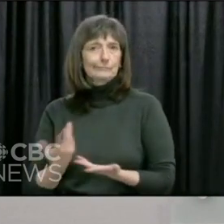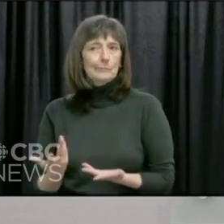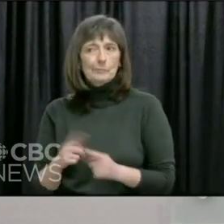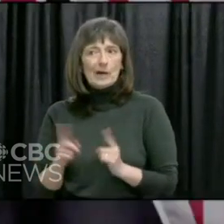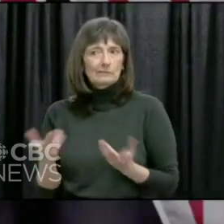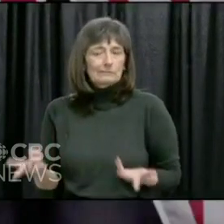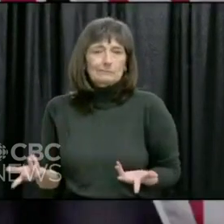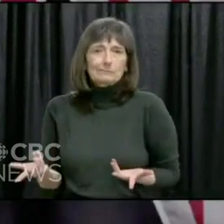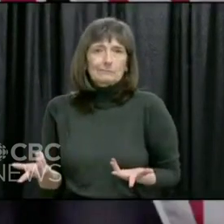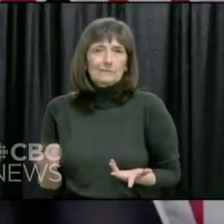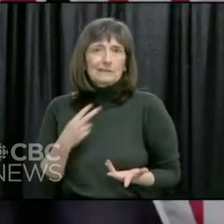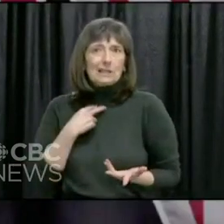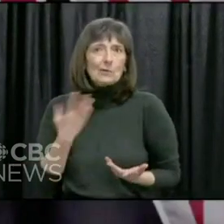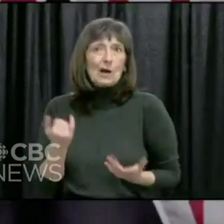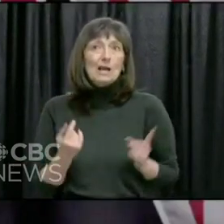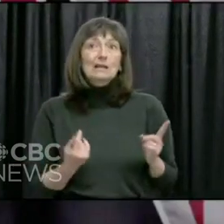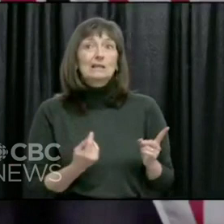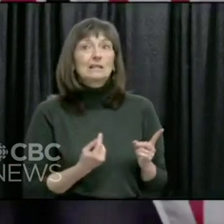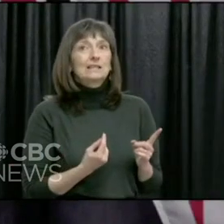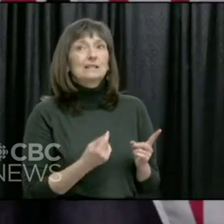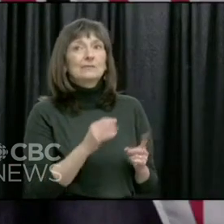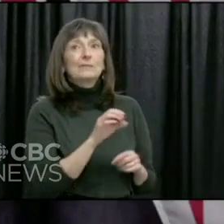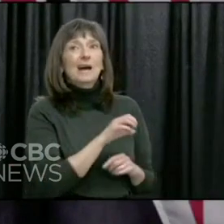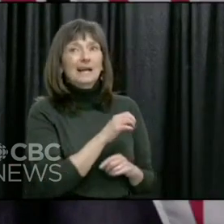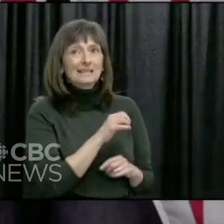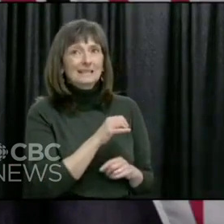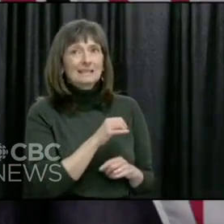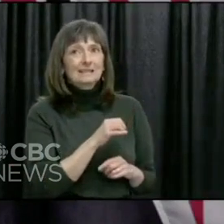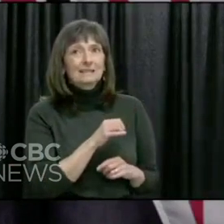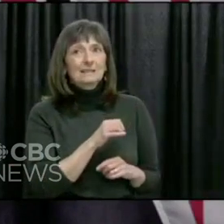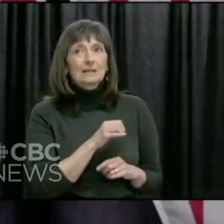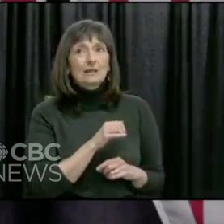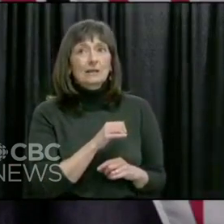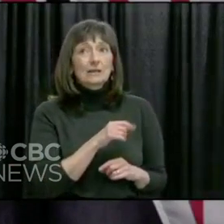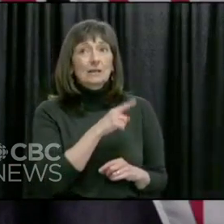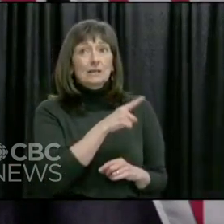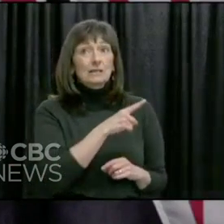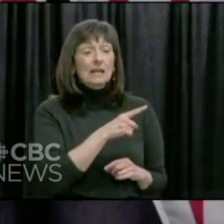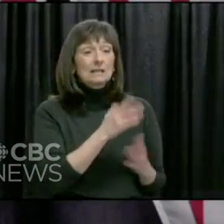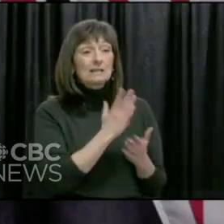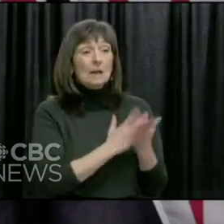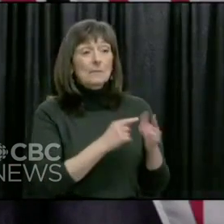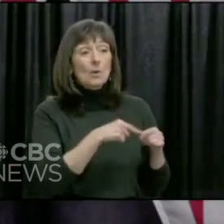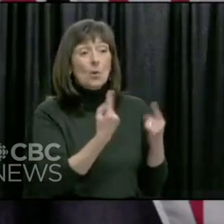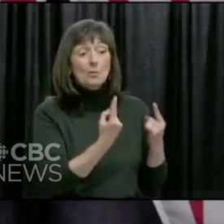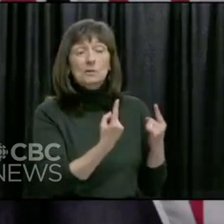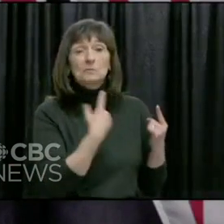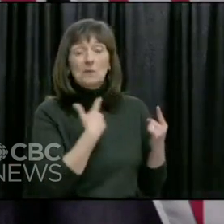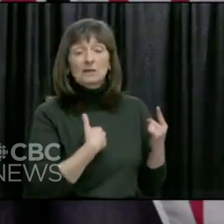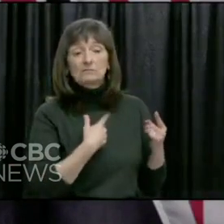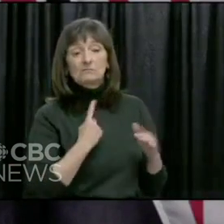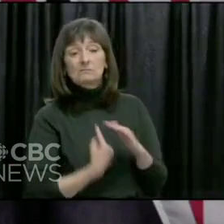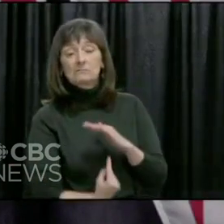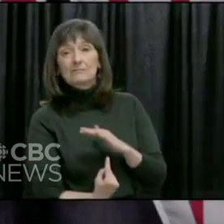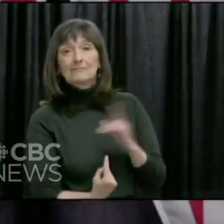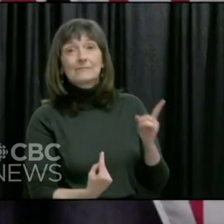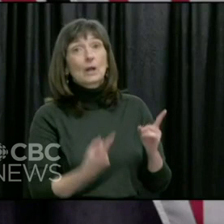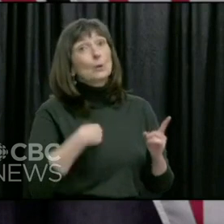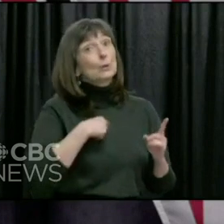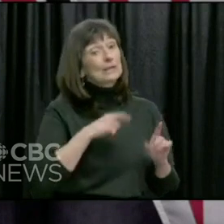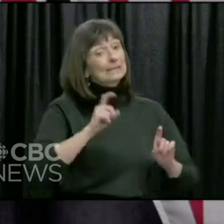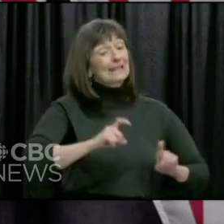So I can speak to the testing part of it. Is, you know, just because you test a person on entry doesn't mean that they're going to be negative 2 days later,